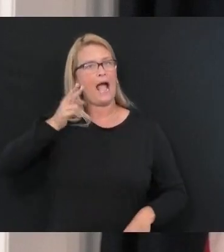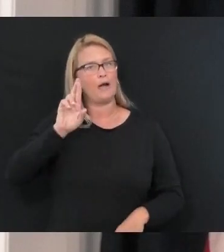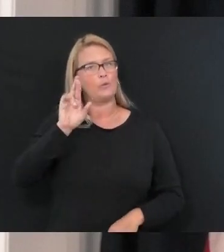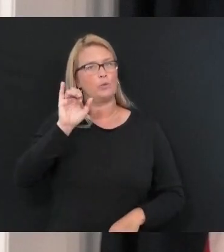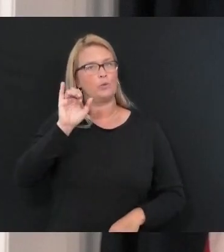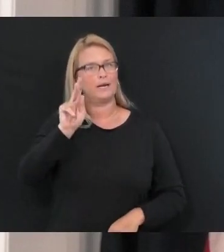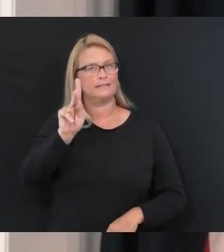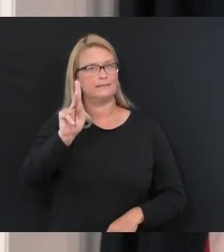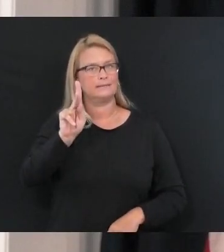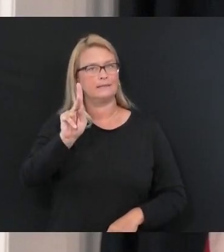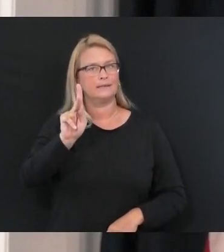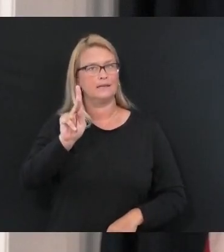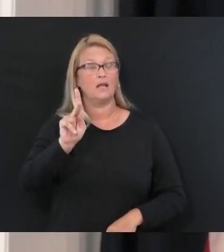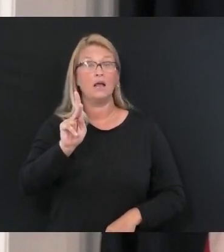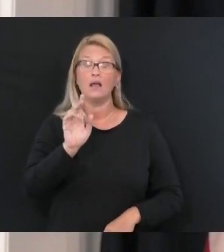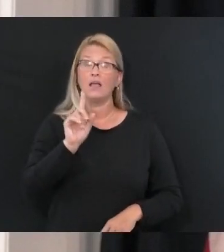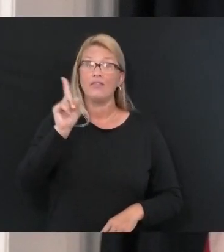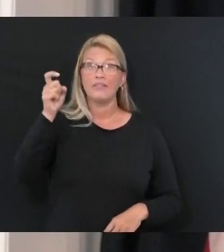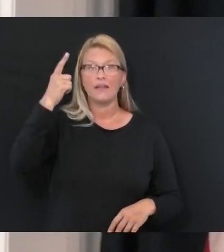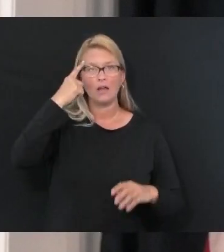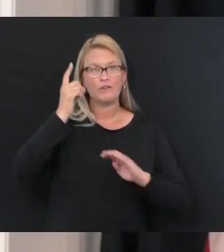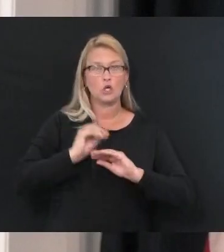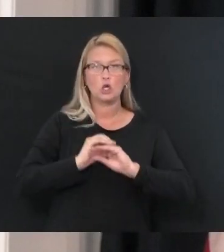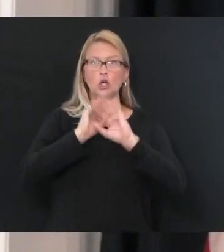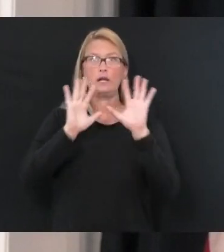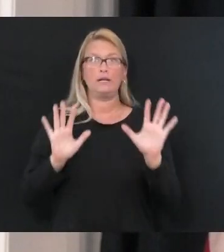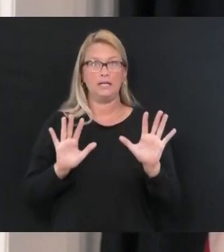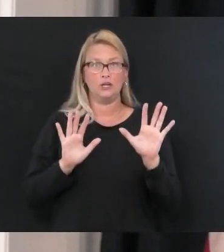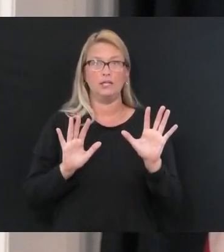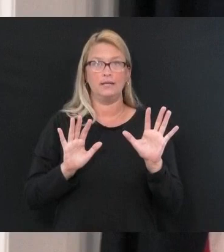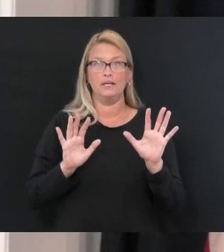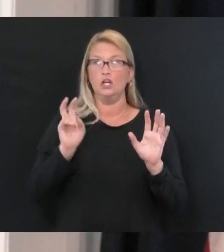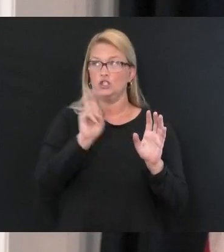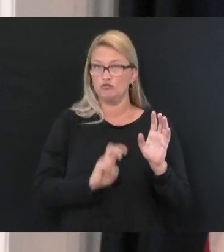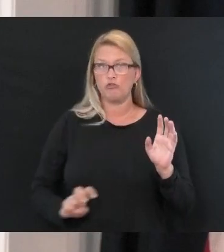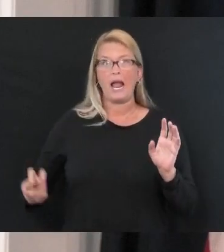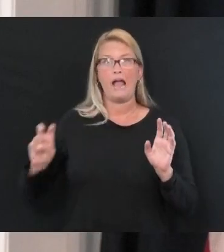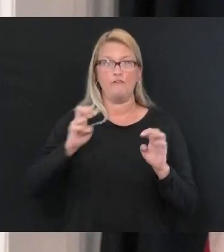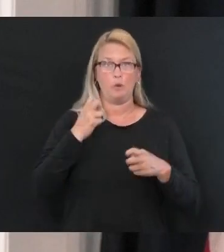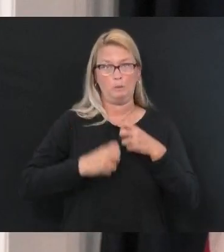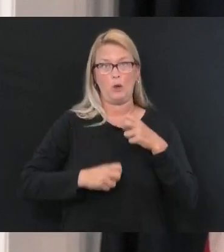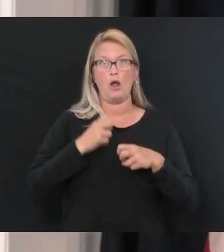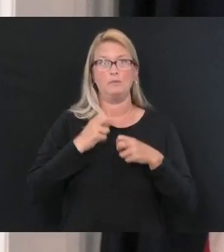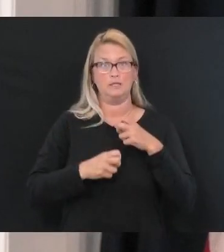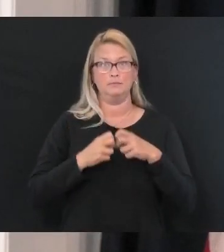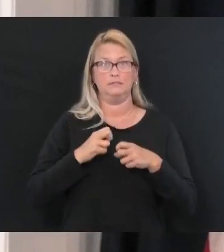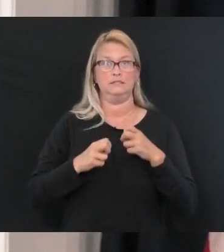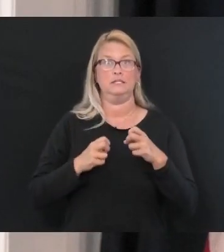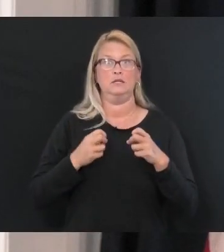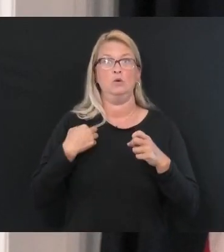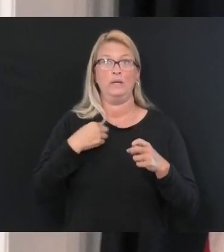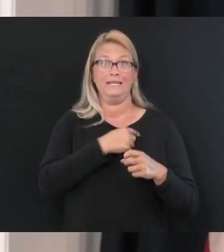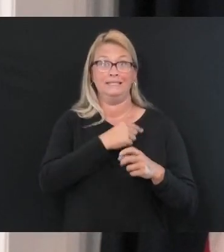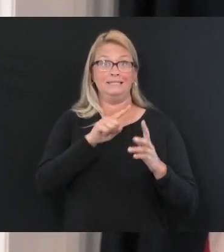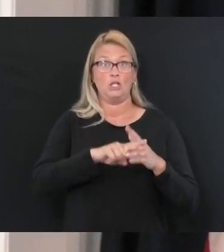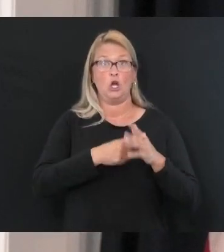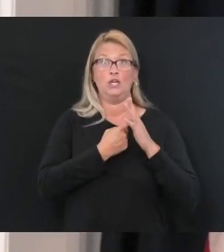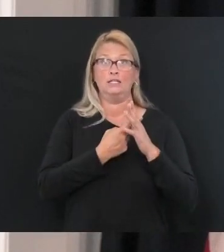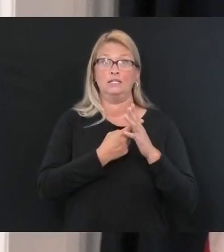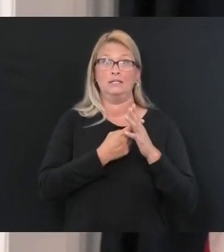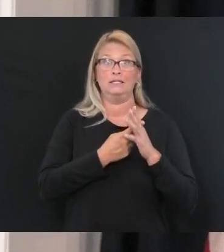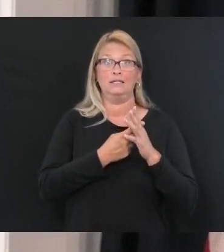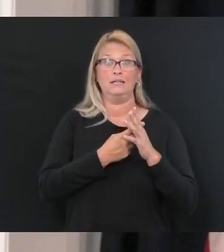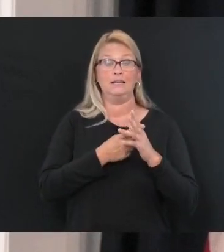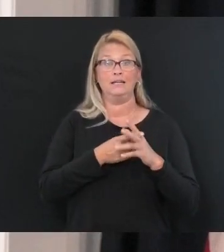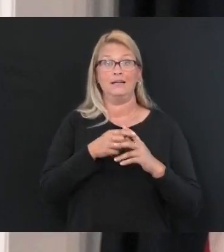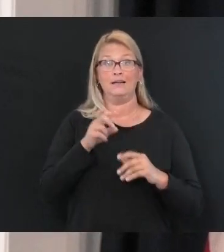thing, in addition to what the governor said, clearly travel-related problems, when we started this, we said that the Kaiser